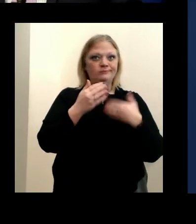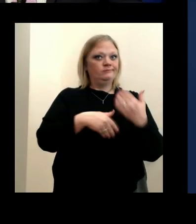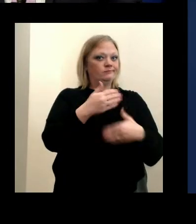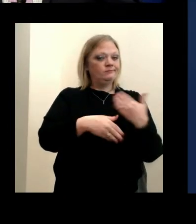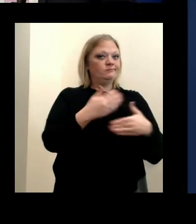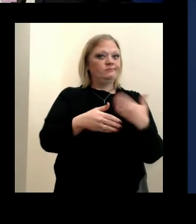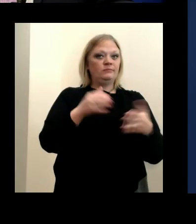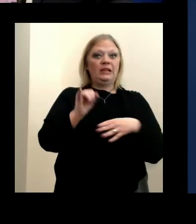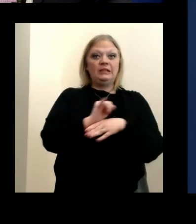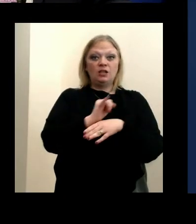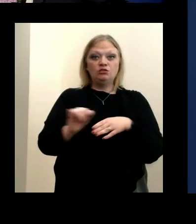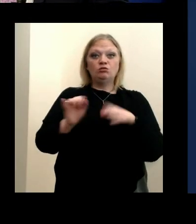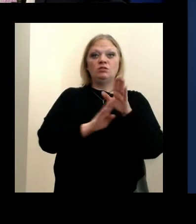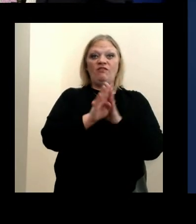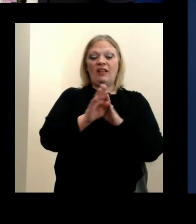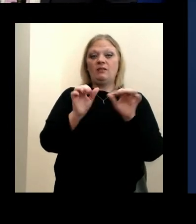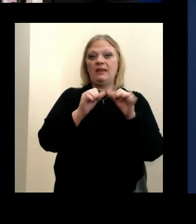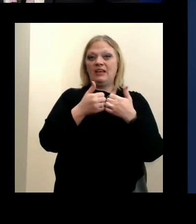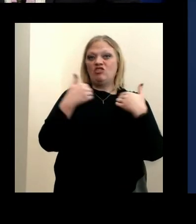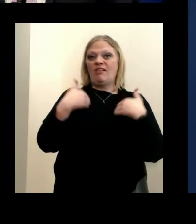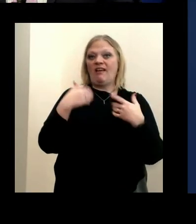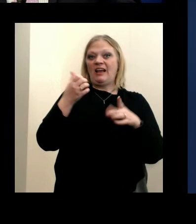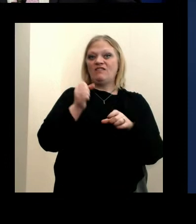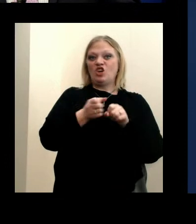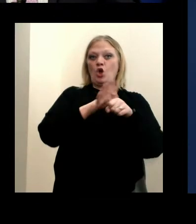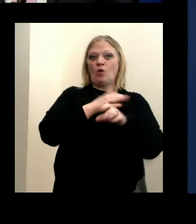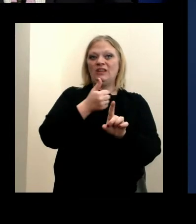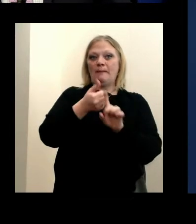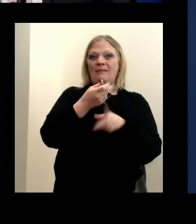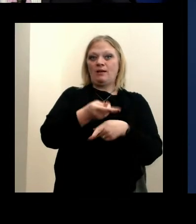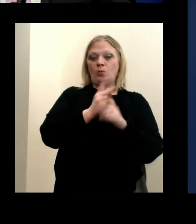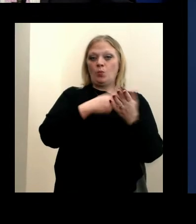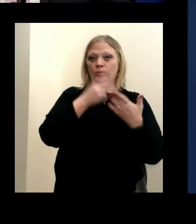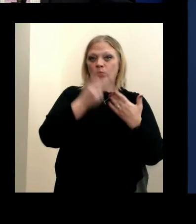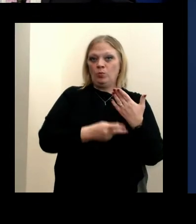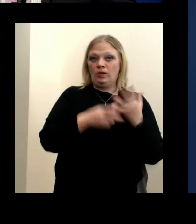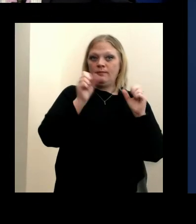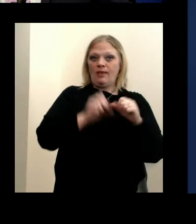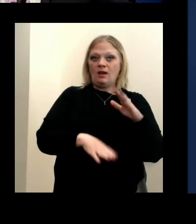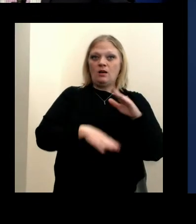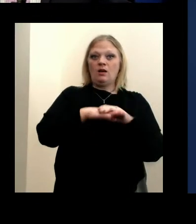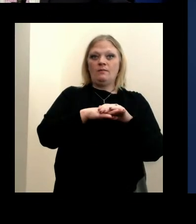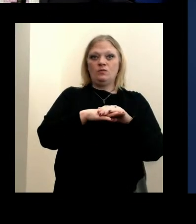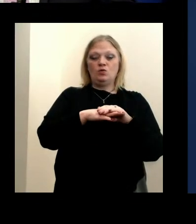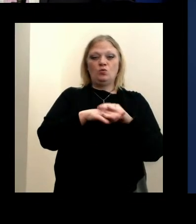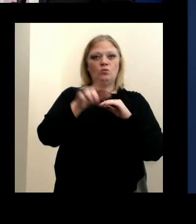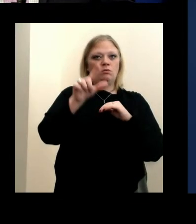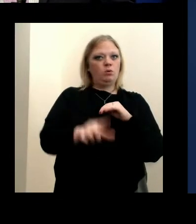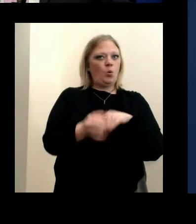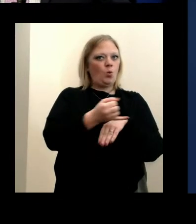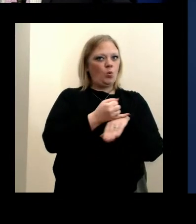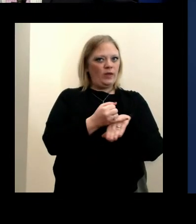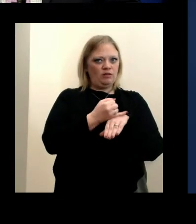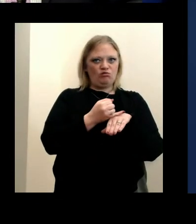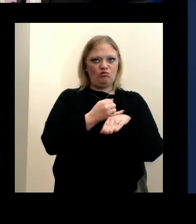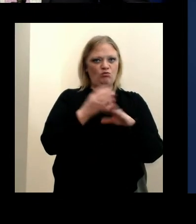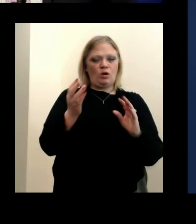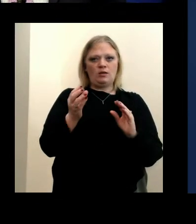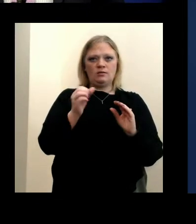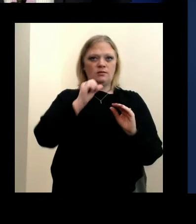Industrial Development Agency has the COVID Impact Loan Program, where you can get up to a very low interest, no more than